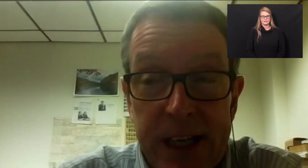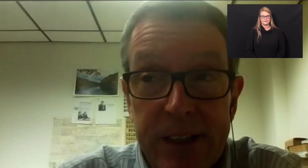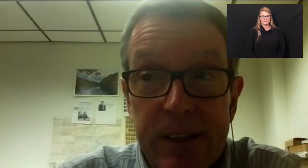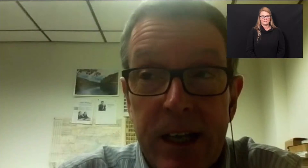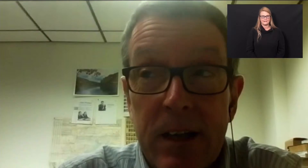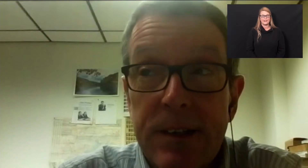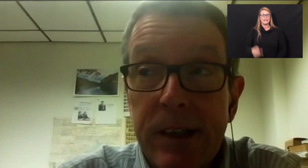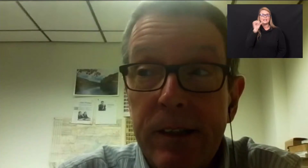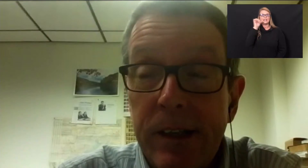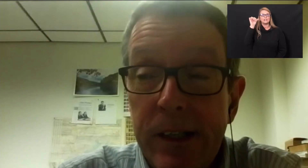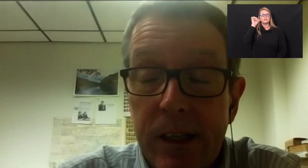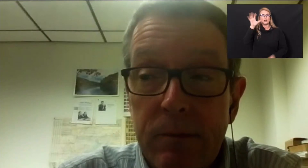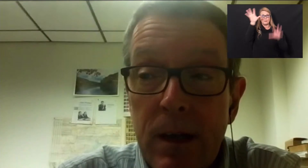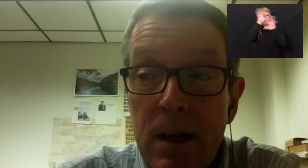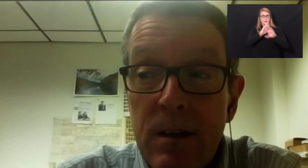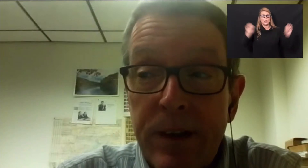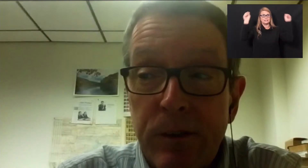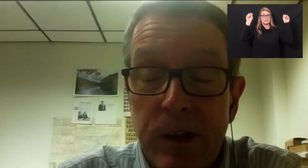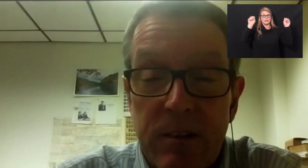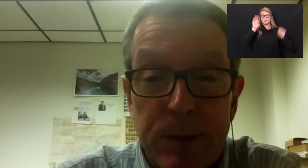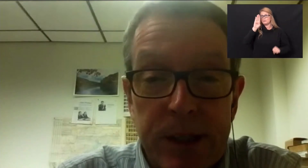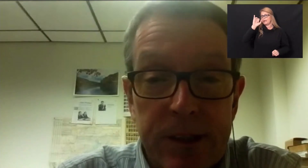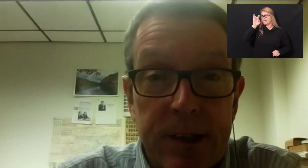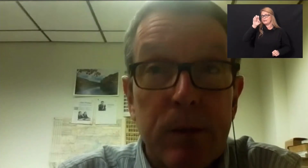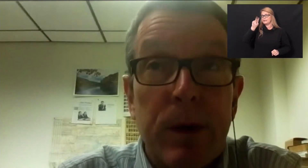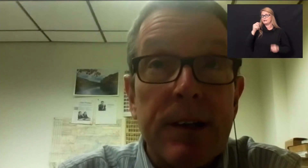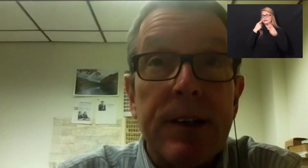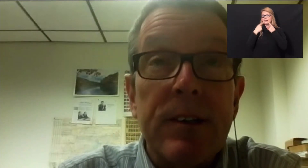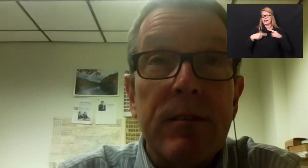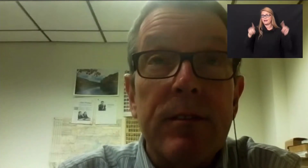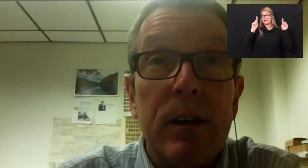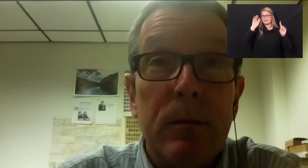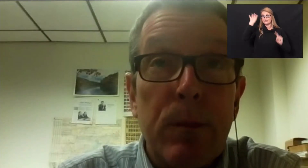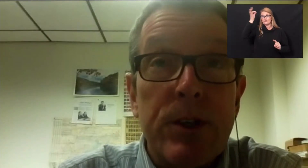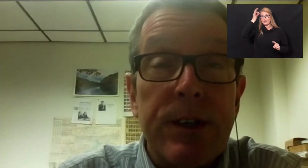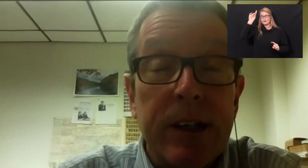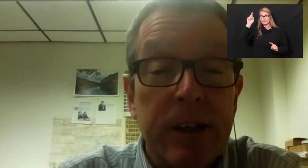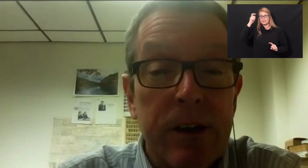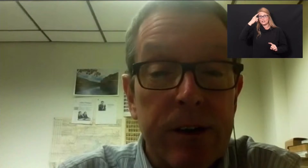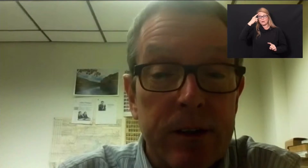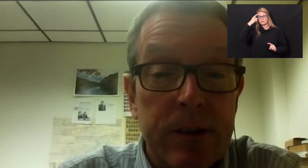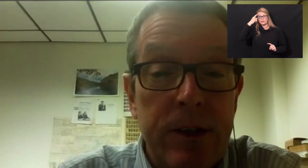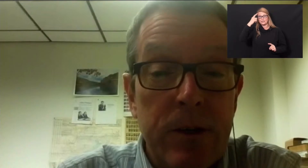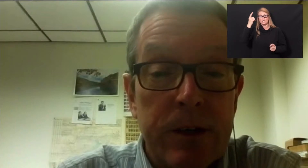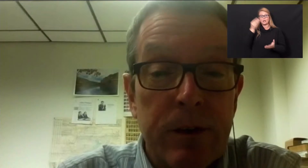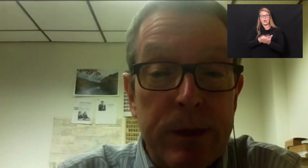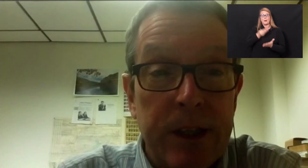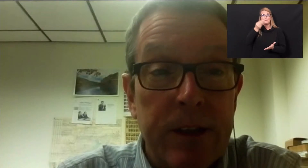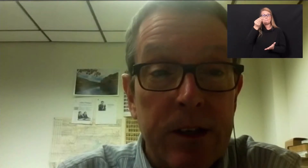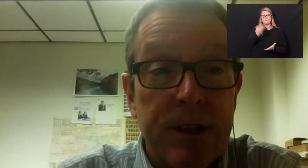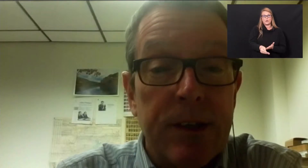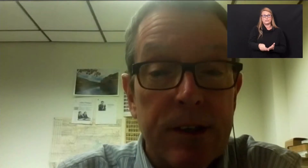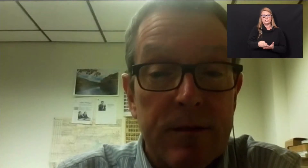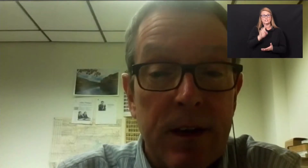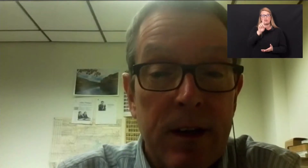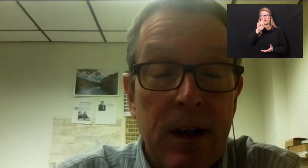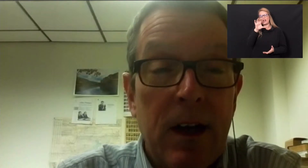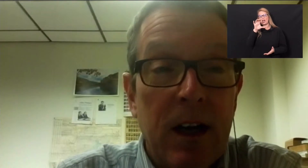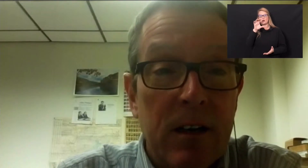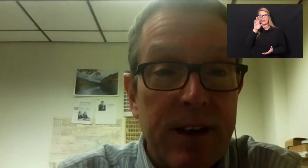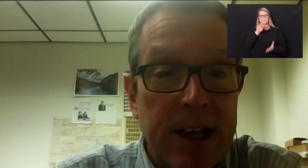President Biden announced that the federal government is in the process of purchasing another 200 million doses